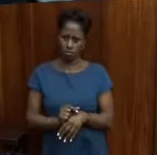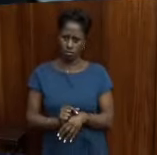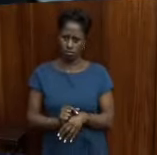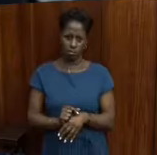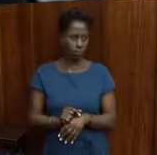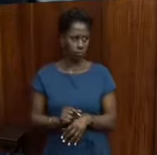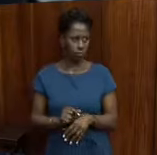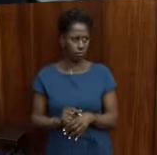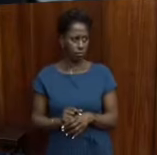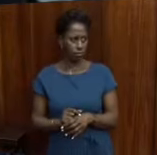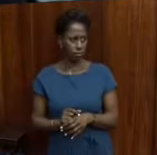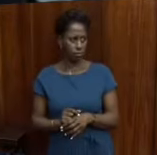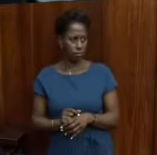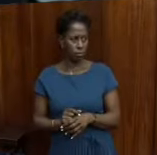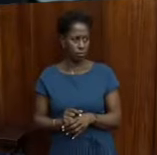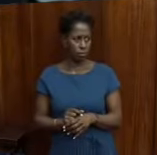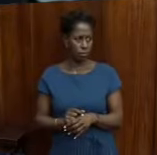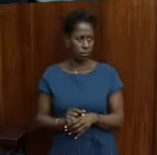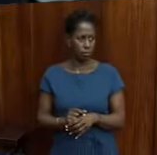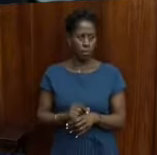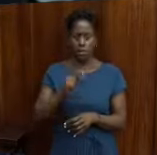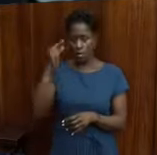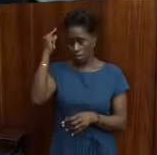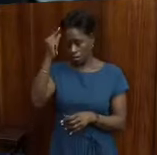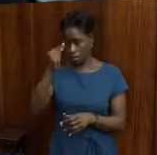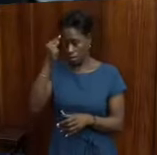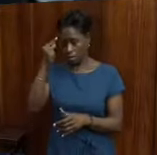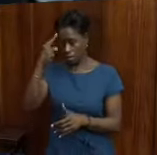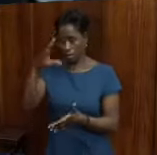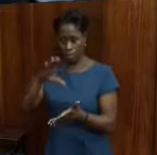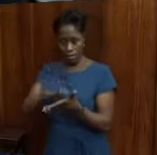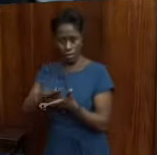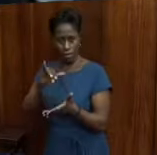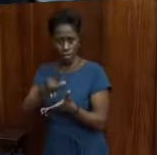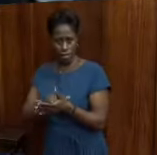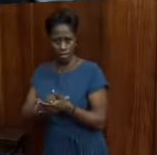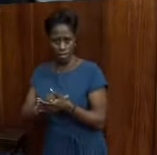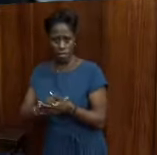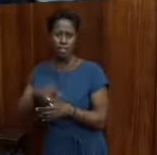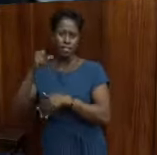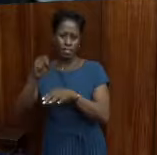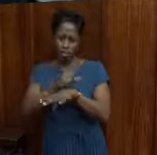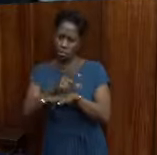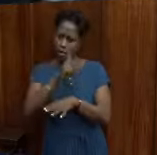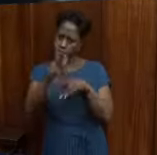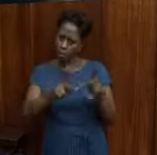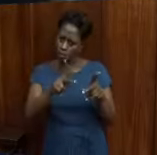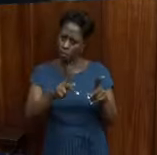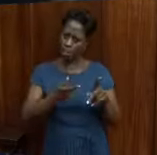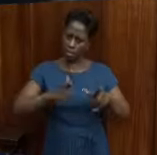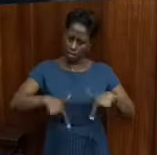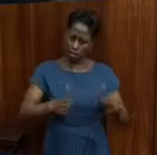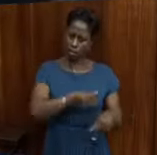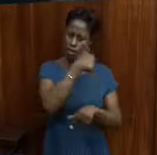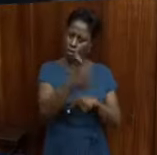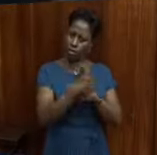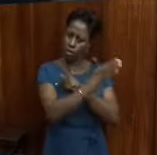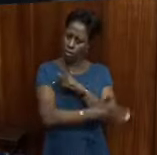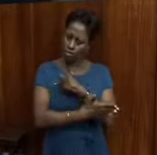This government believes that our citizens here in the diaspora must be fully engaged in the development process and the creation